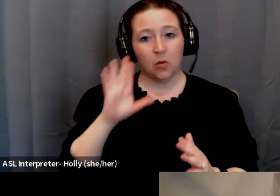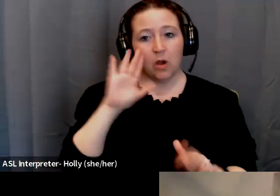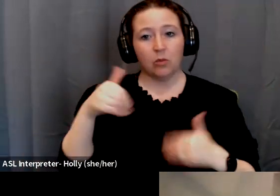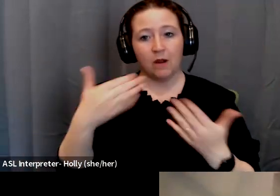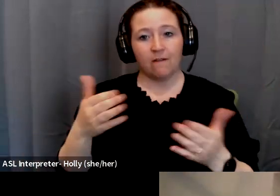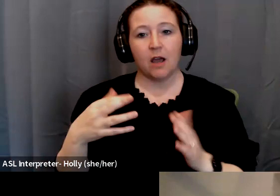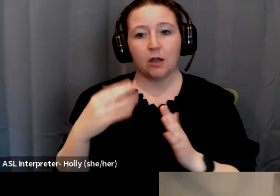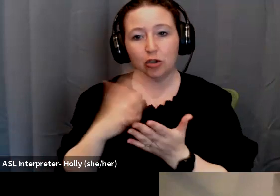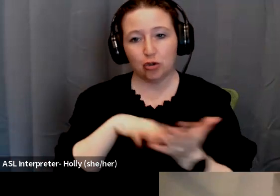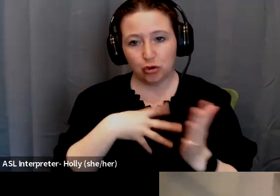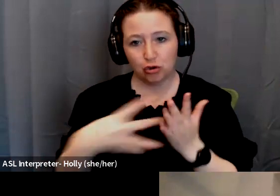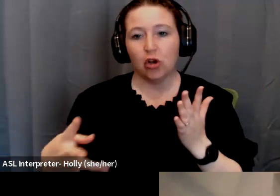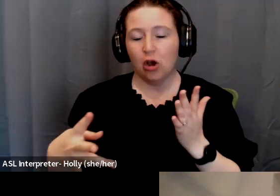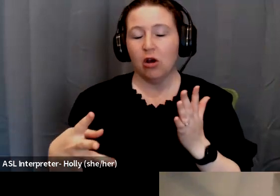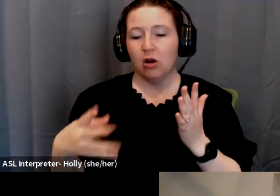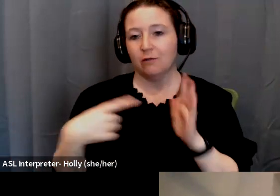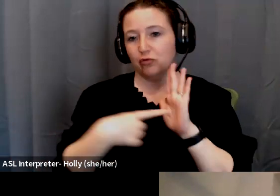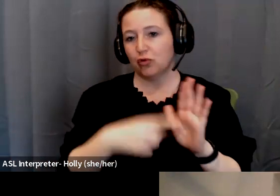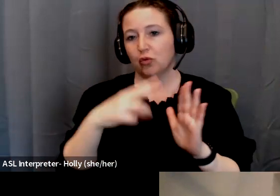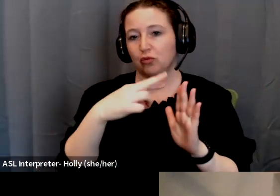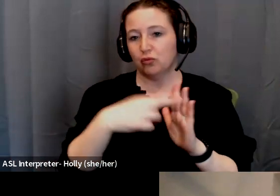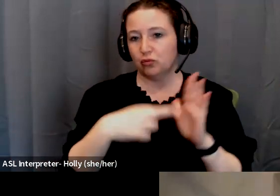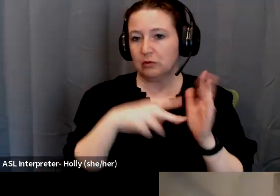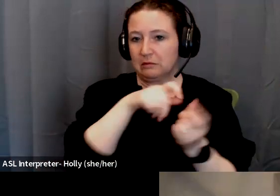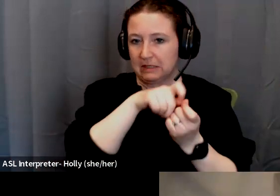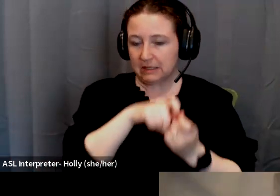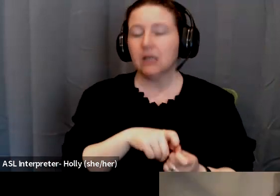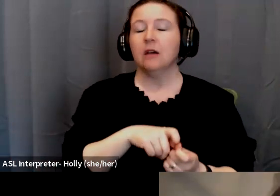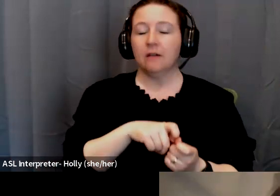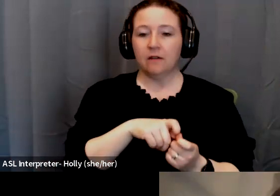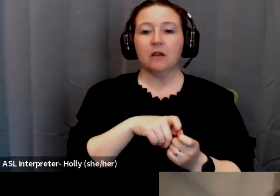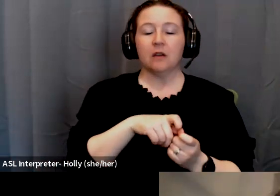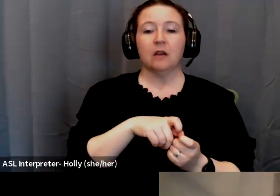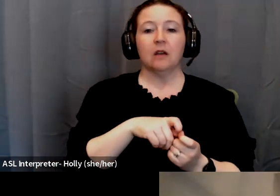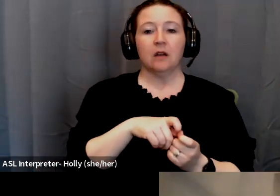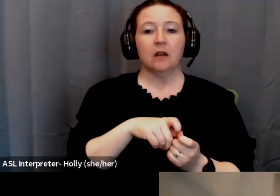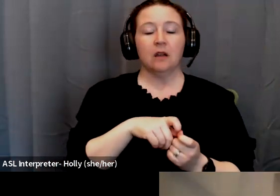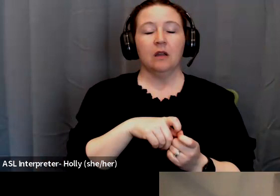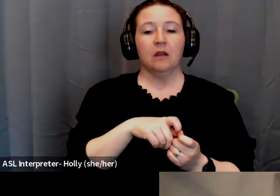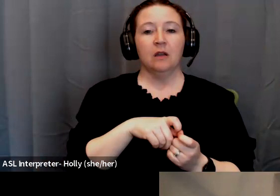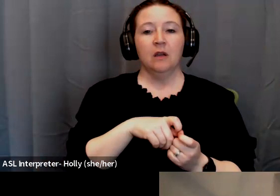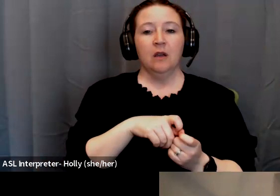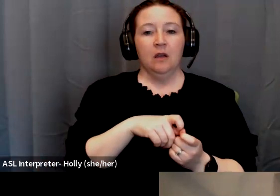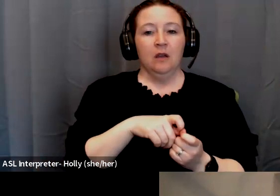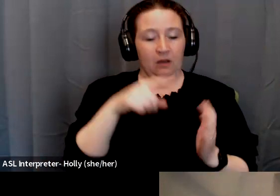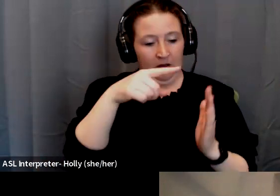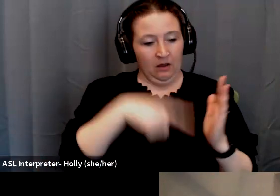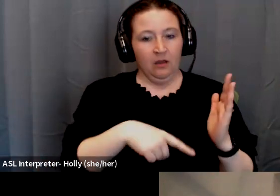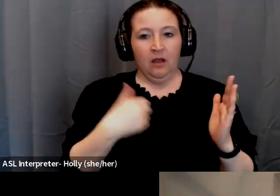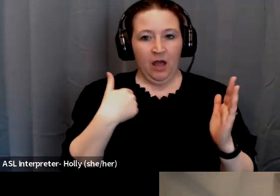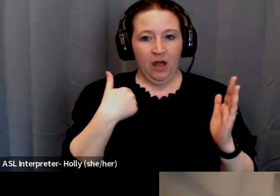end of this, there are specific things that take more